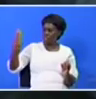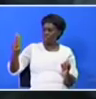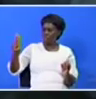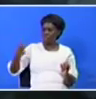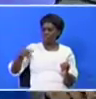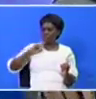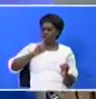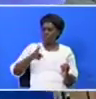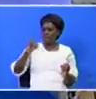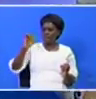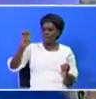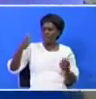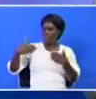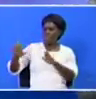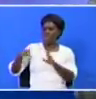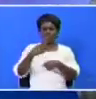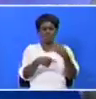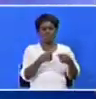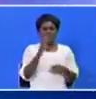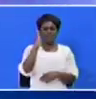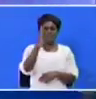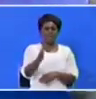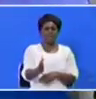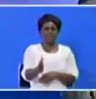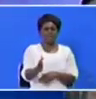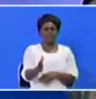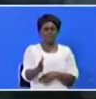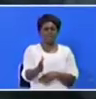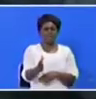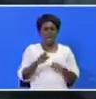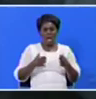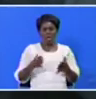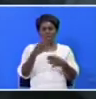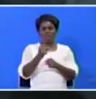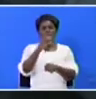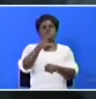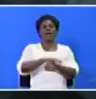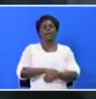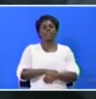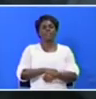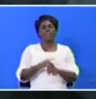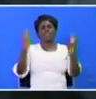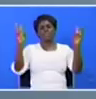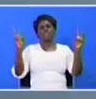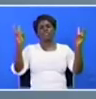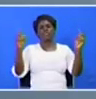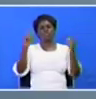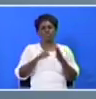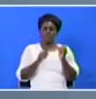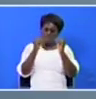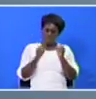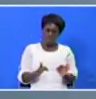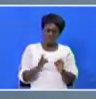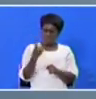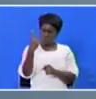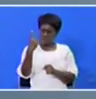directed IEBC to abandon that process and go for direct. That's how Algurar ended up. Now, the issue is this. Mm. If there's one